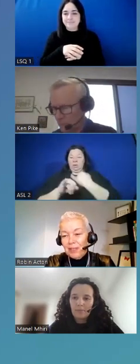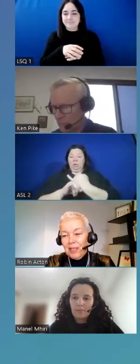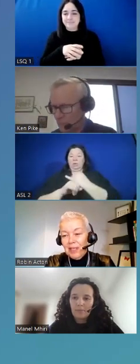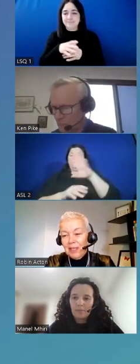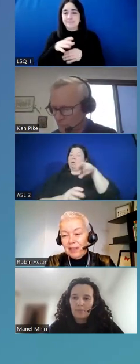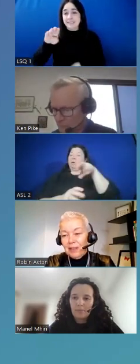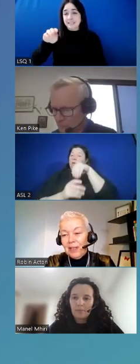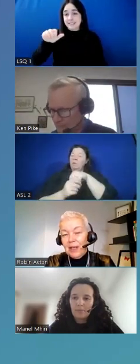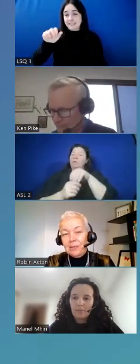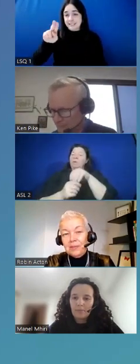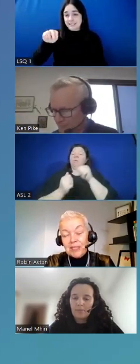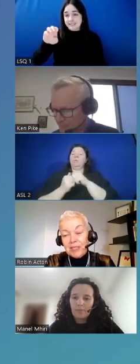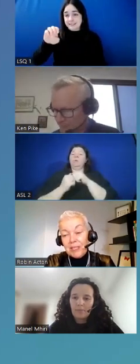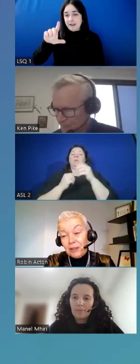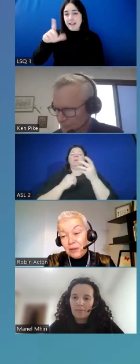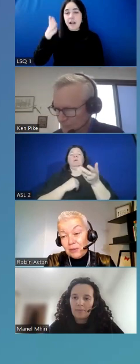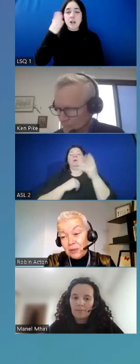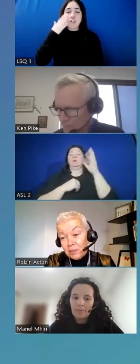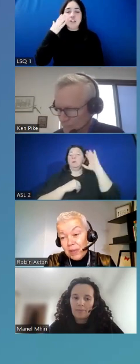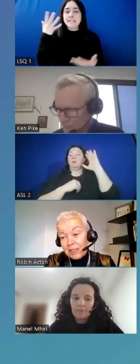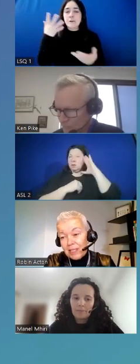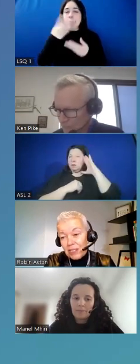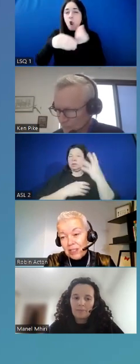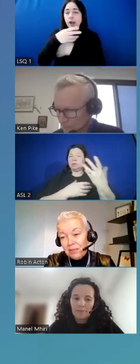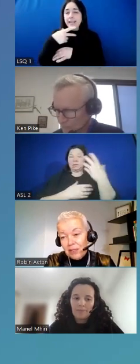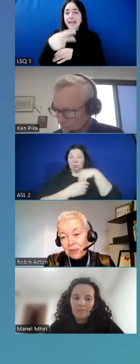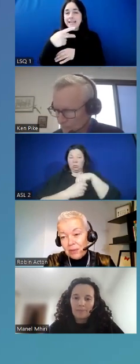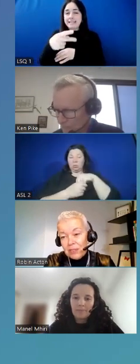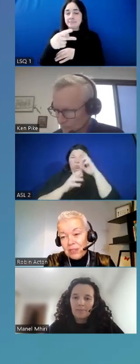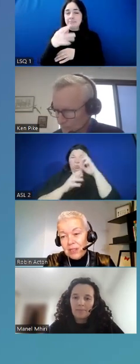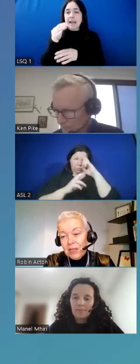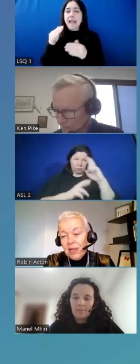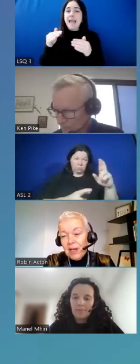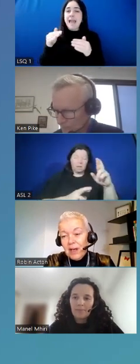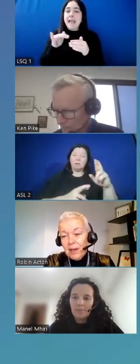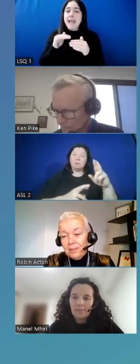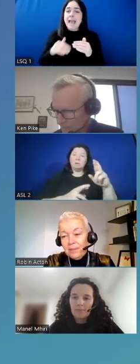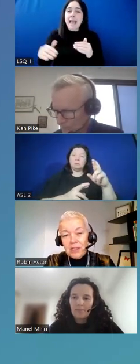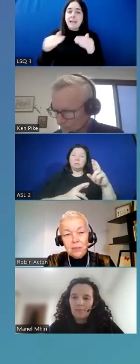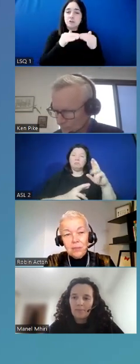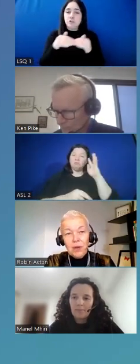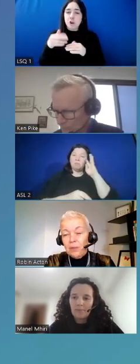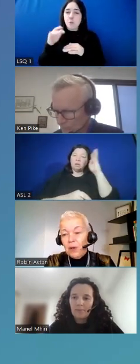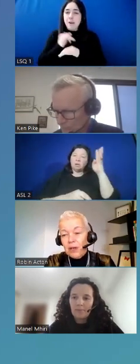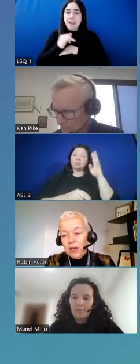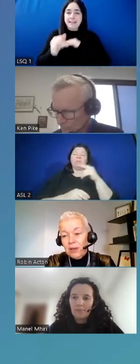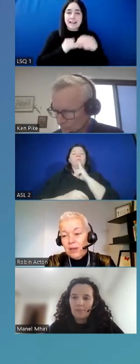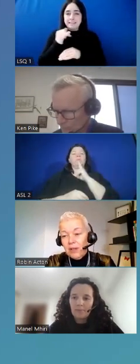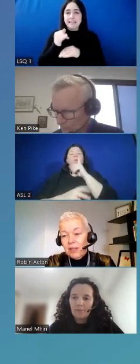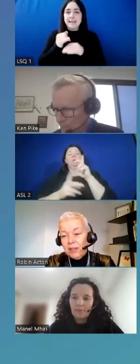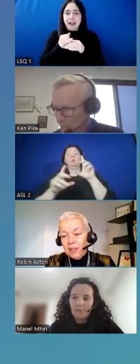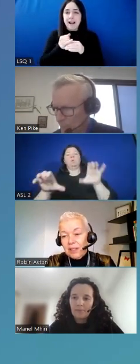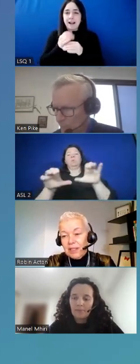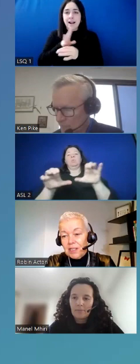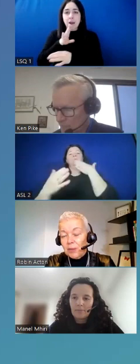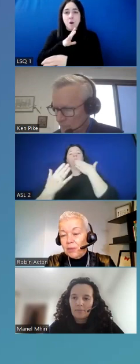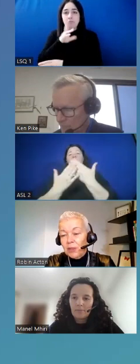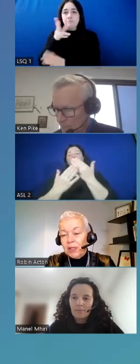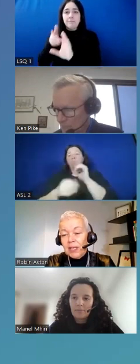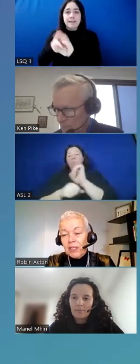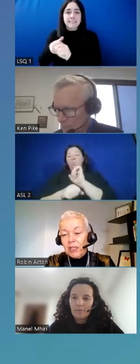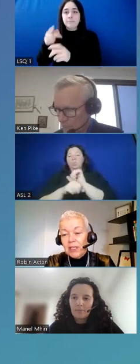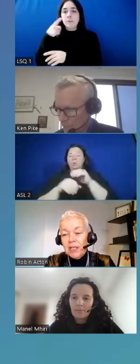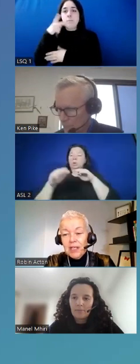involved in the Listen, Include, and Respect initiative, which was did some great work on